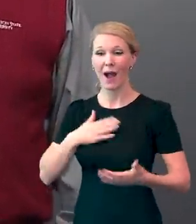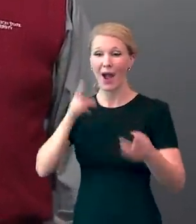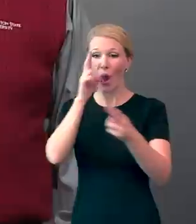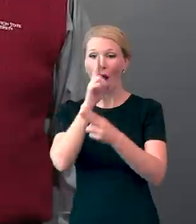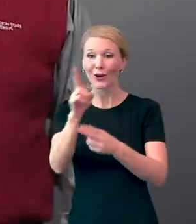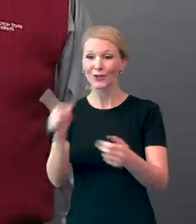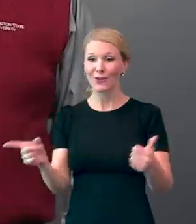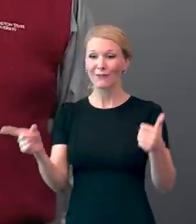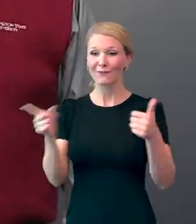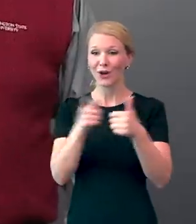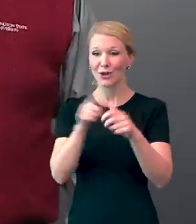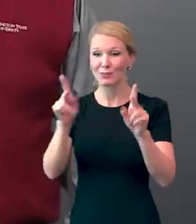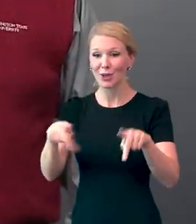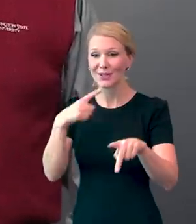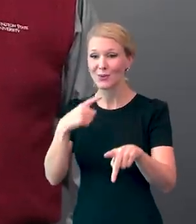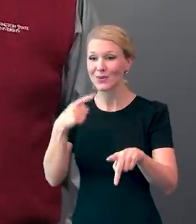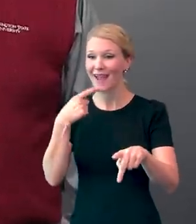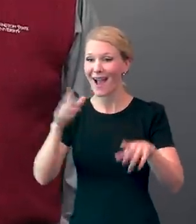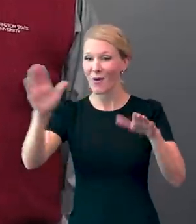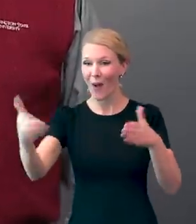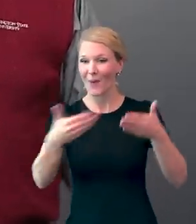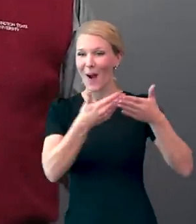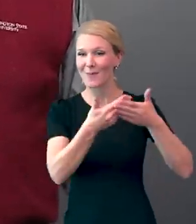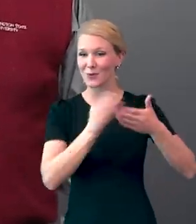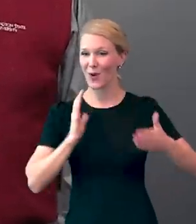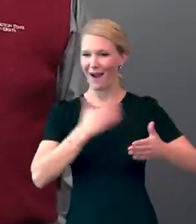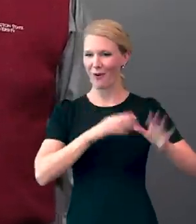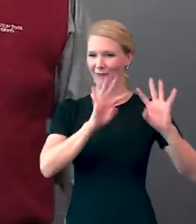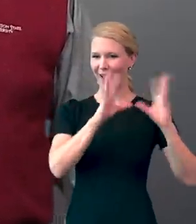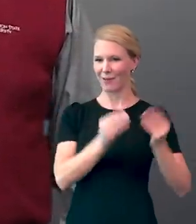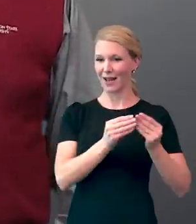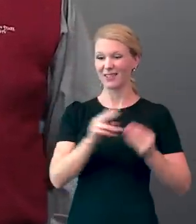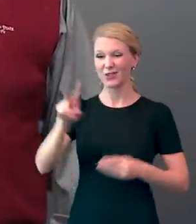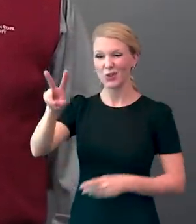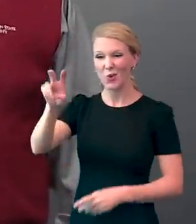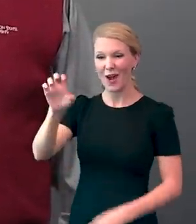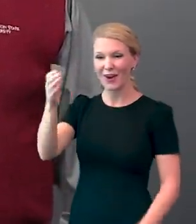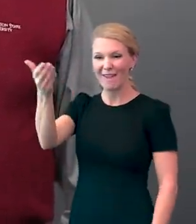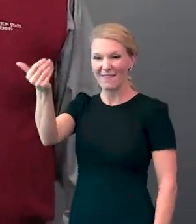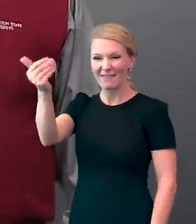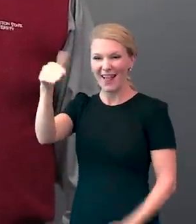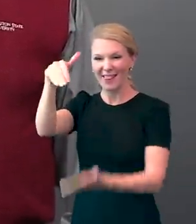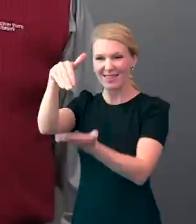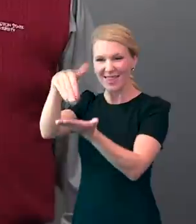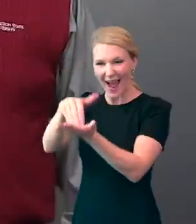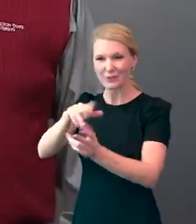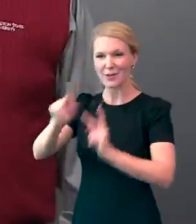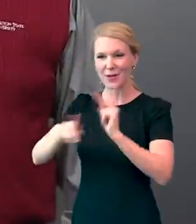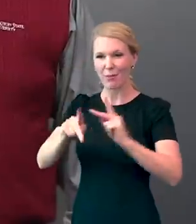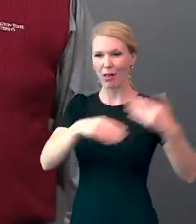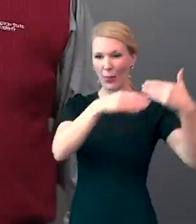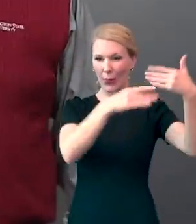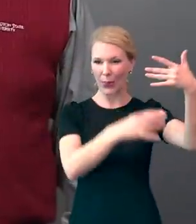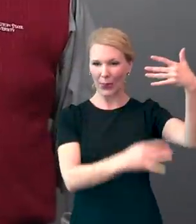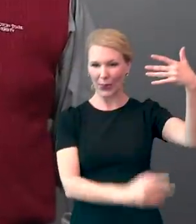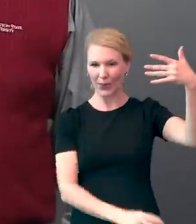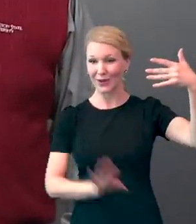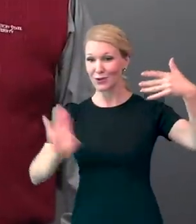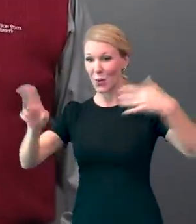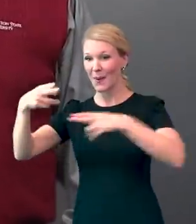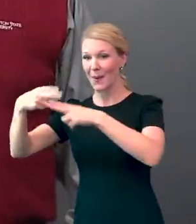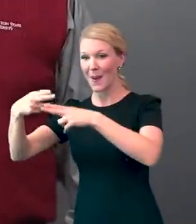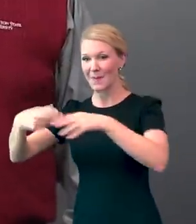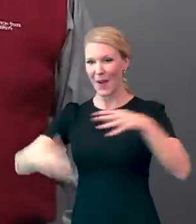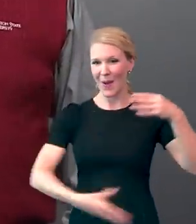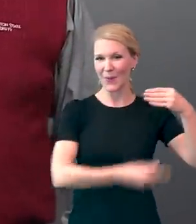to the Cougar Alumni family, a family that is over 215,000 strong. The next few years are full of promise and